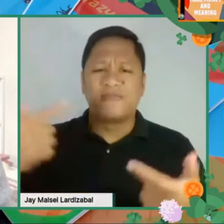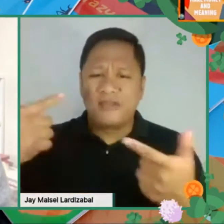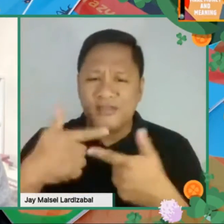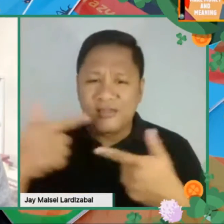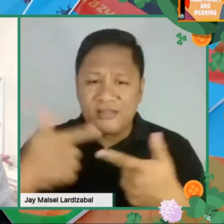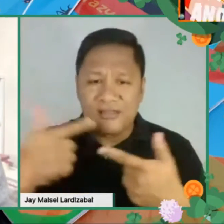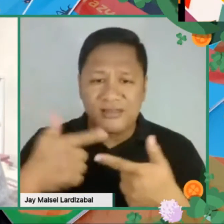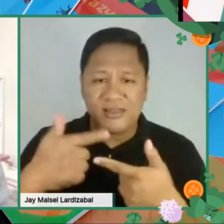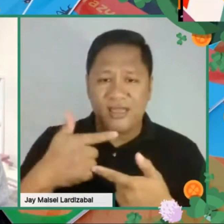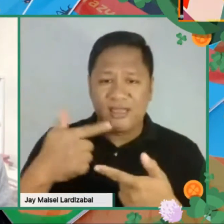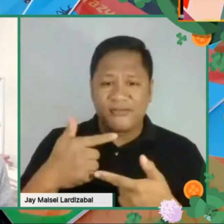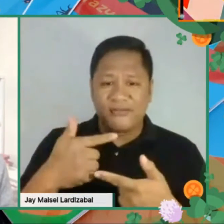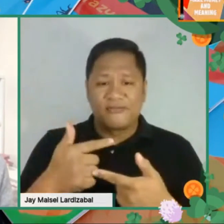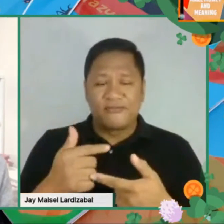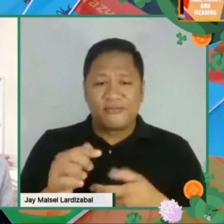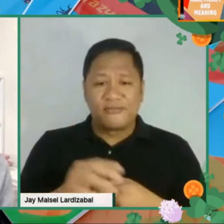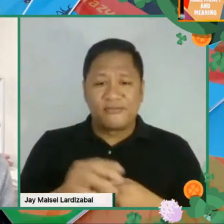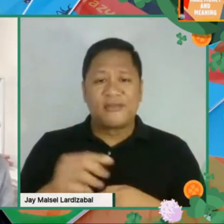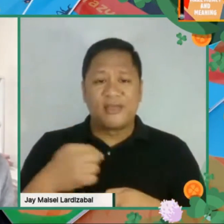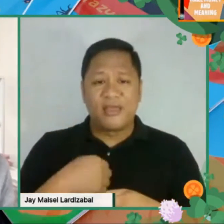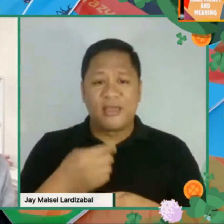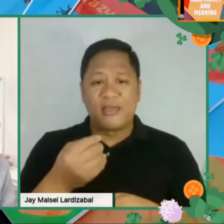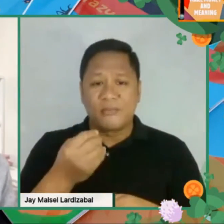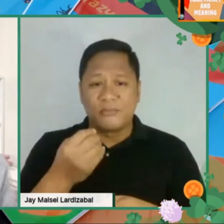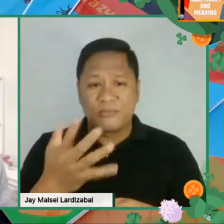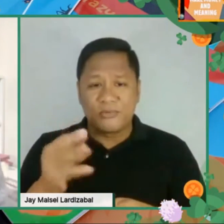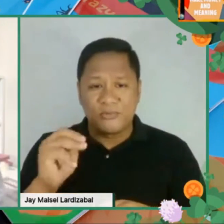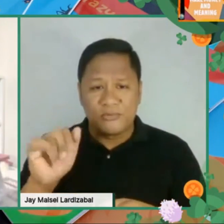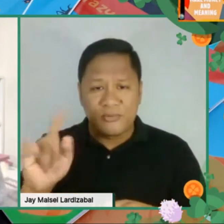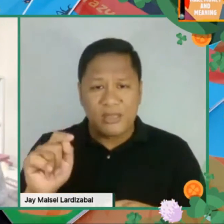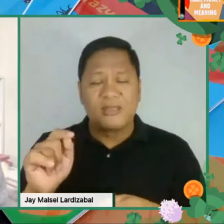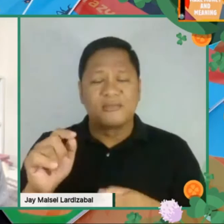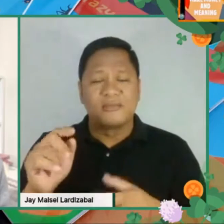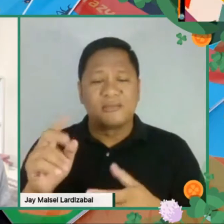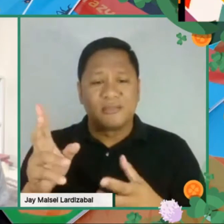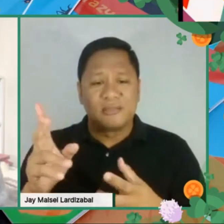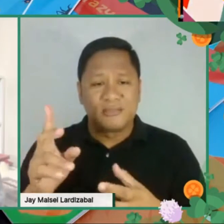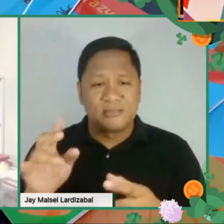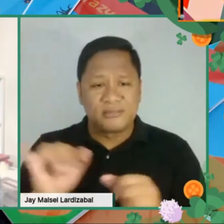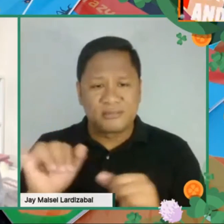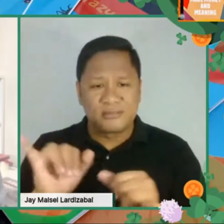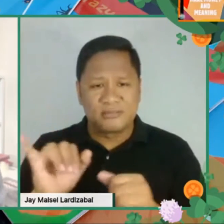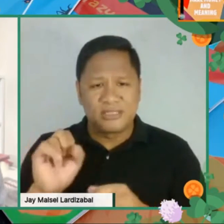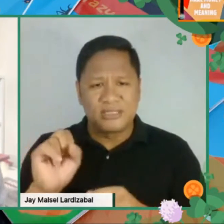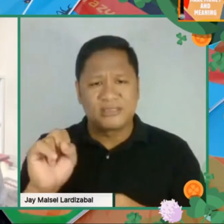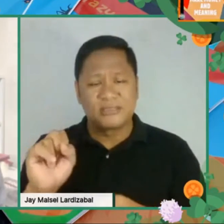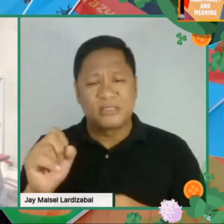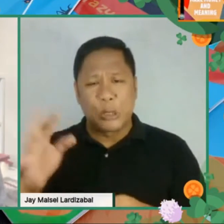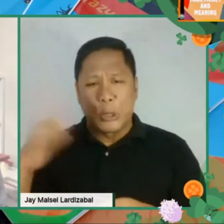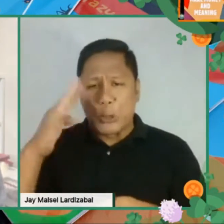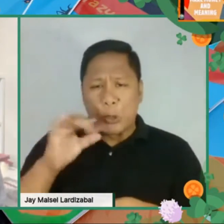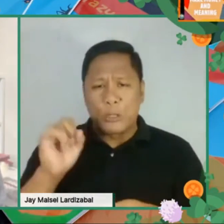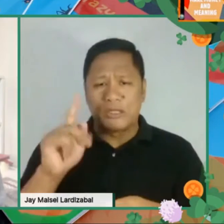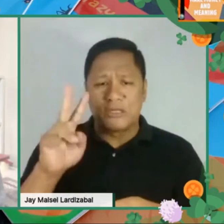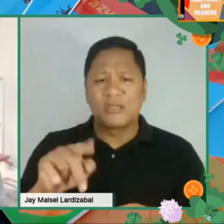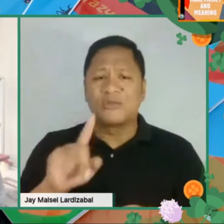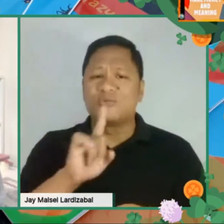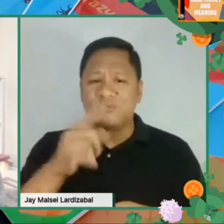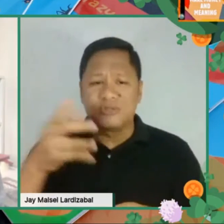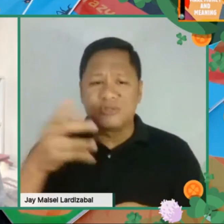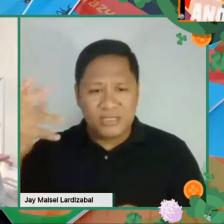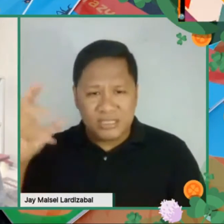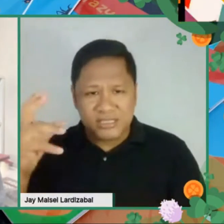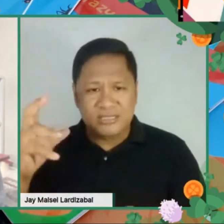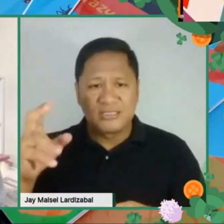naughty pranks. I blow a massive stink bomb like a smelly skunk. Crazy, cheeky, naughty,